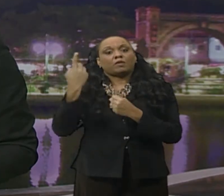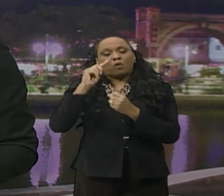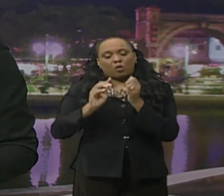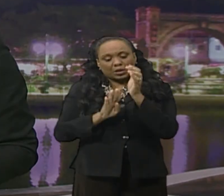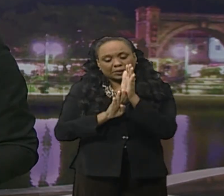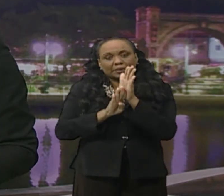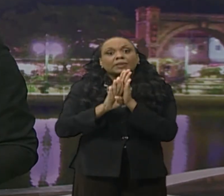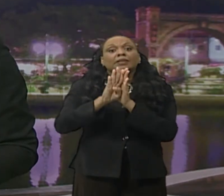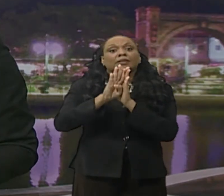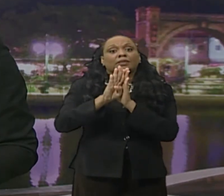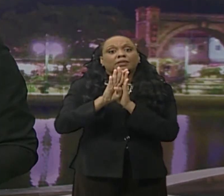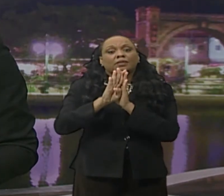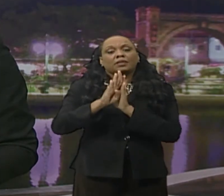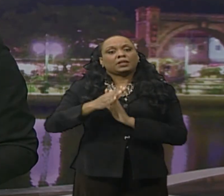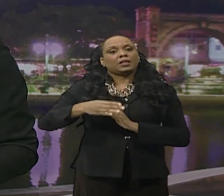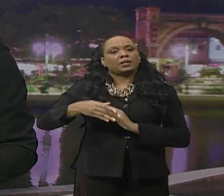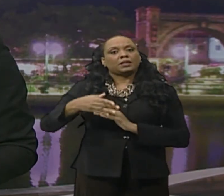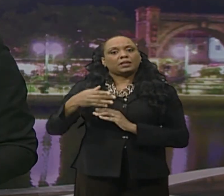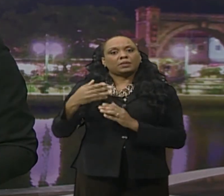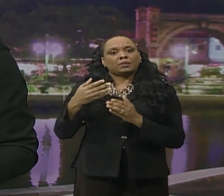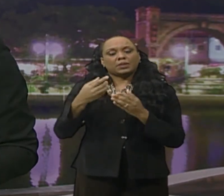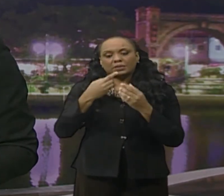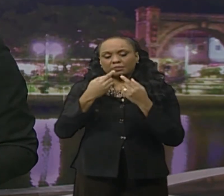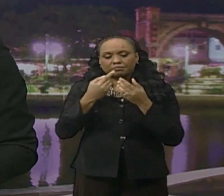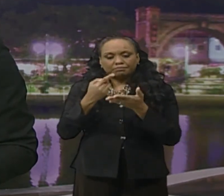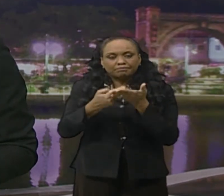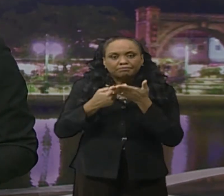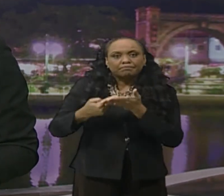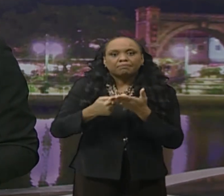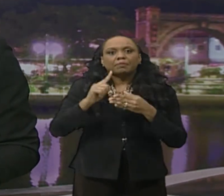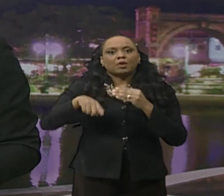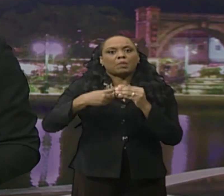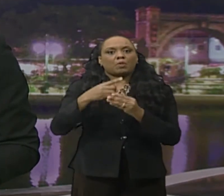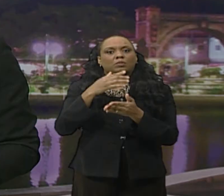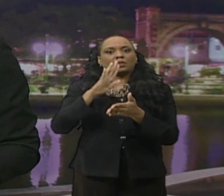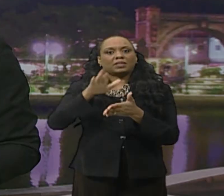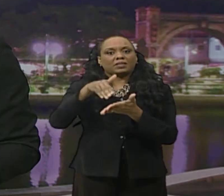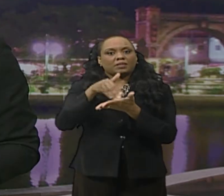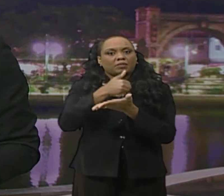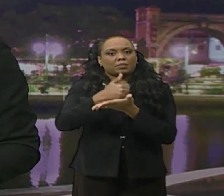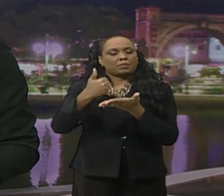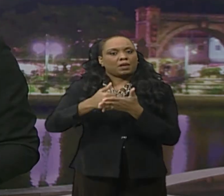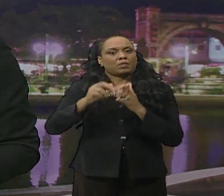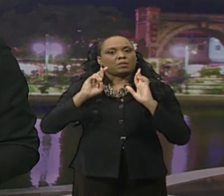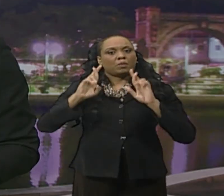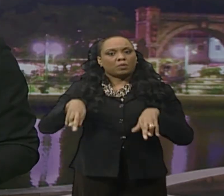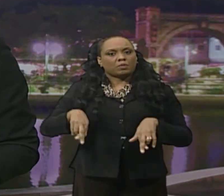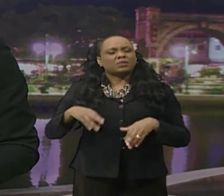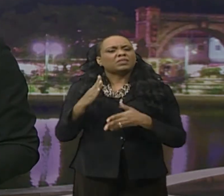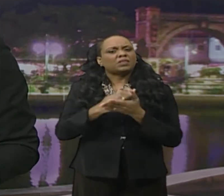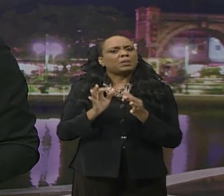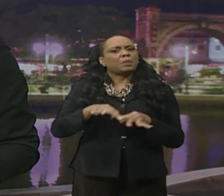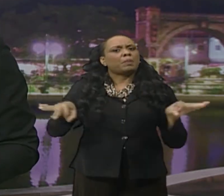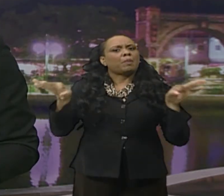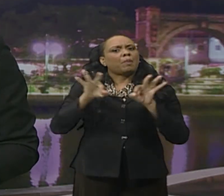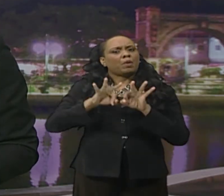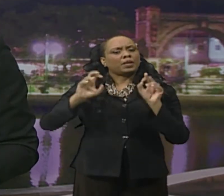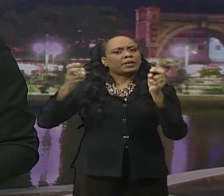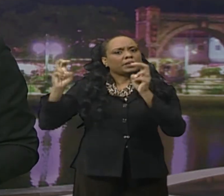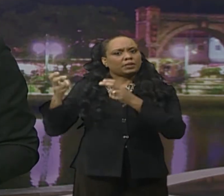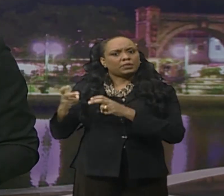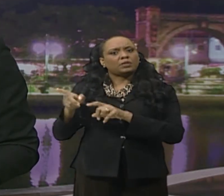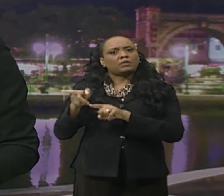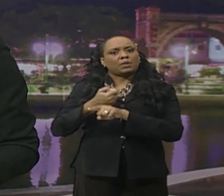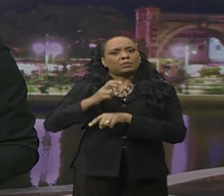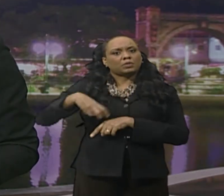as he weighed in on the central bank's recent half-year report on the economy. He says some key issues have arisen from the tourism